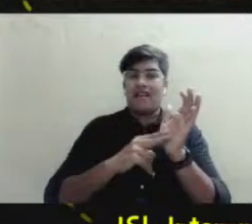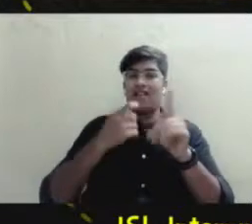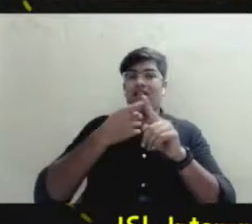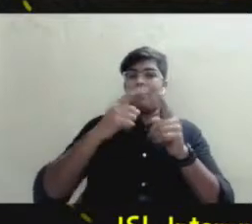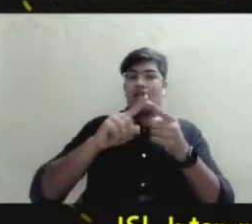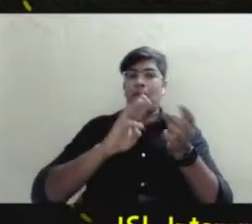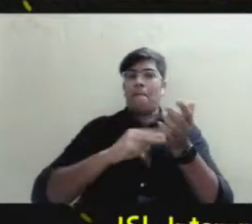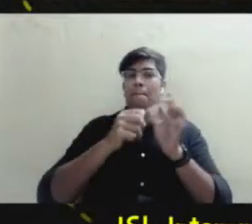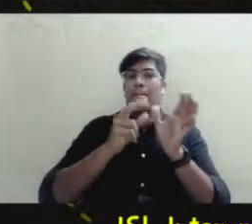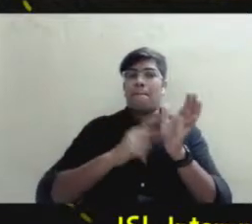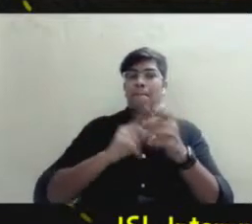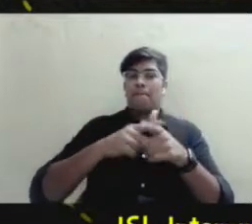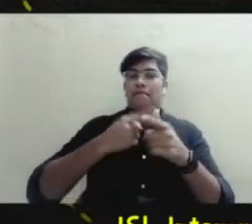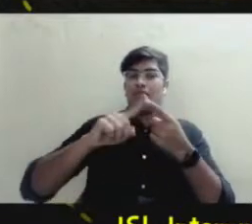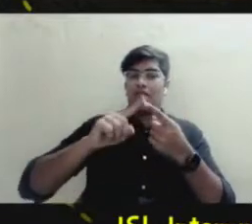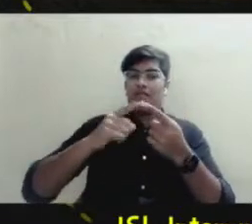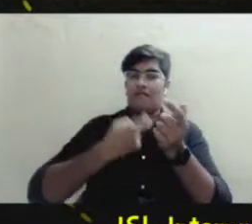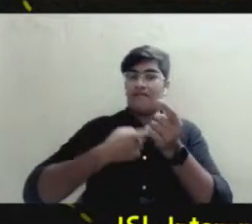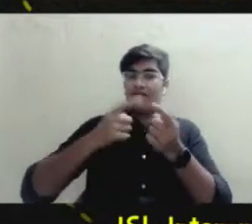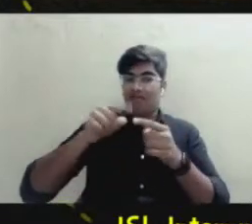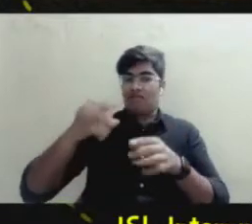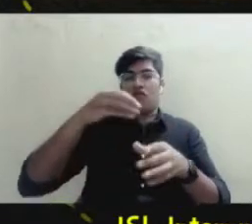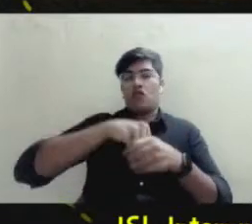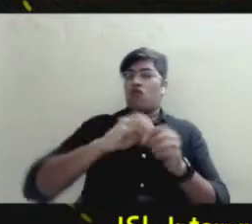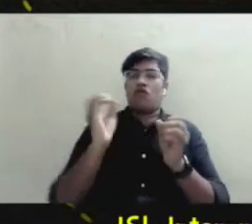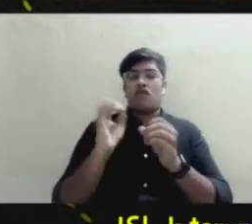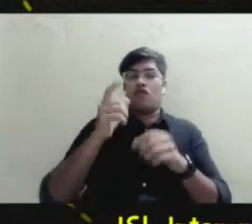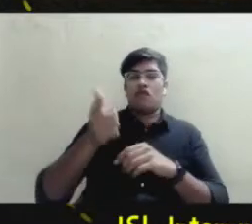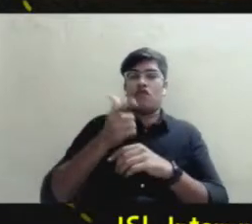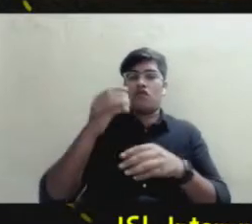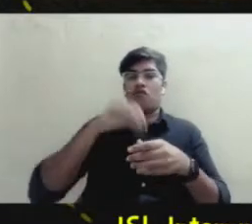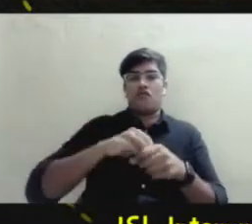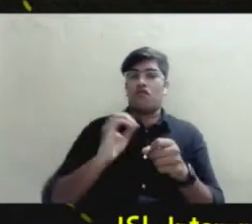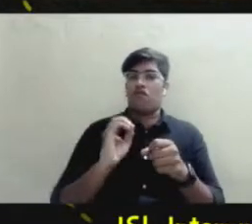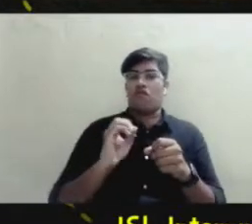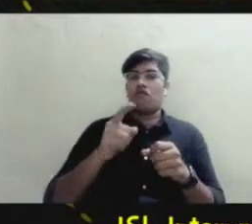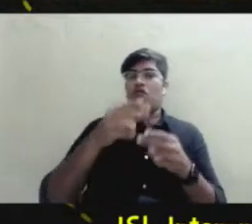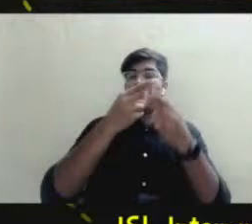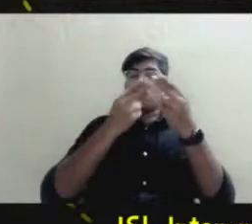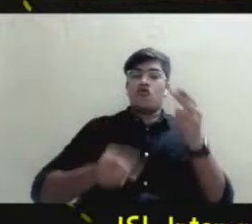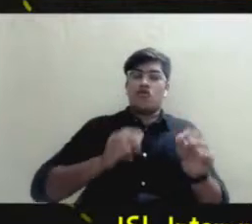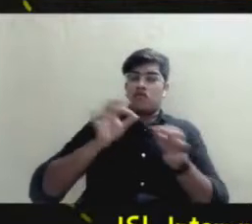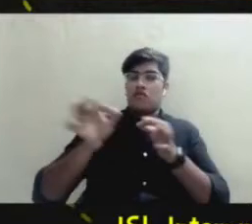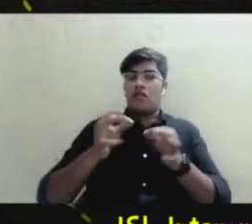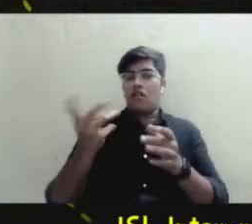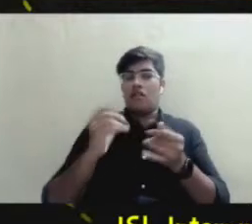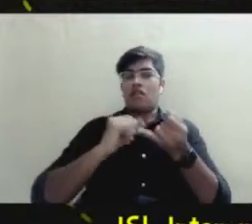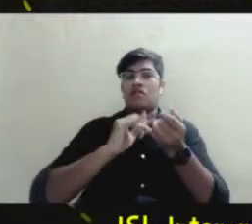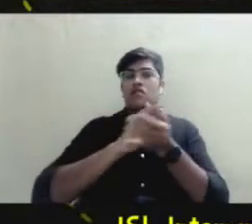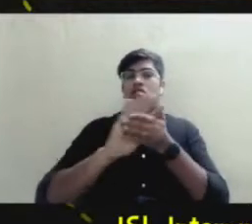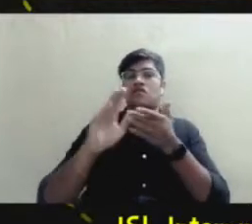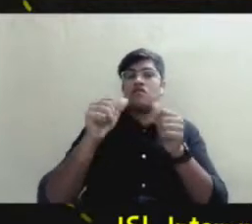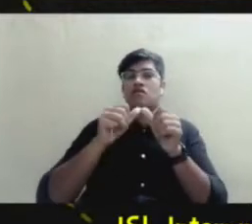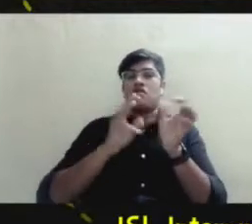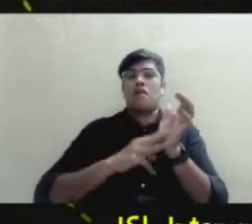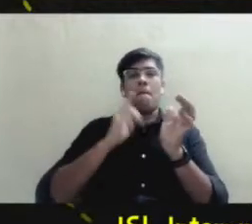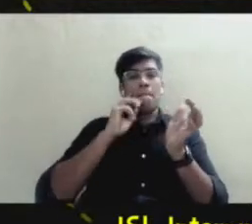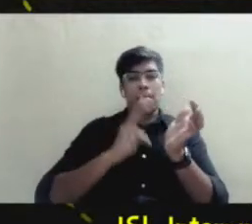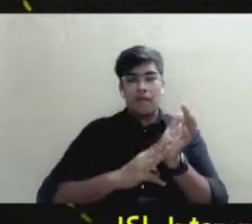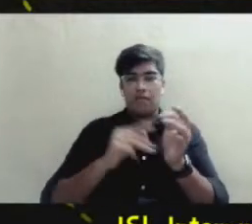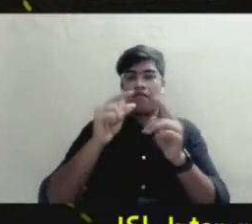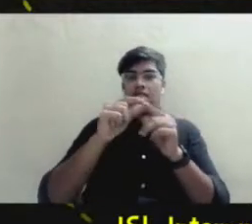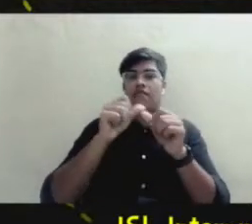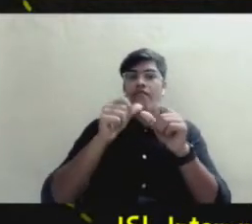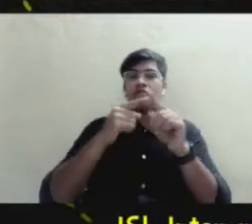time, it was wonderful that the story of Shamim Pathan, her life story, was actually adapted for the